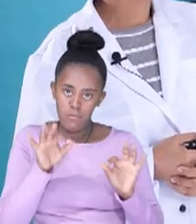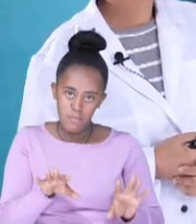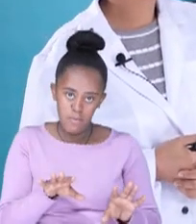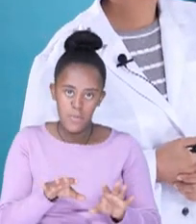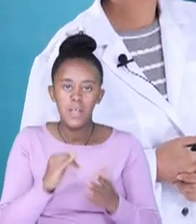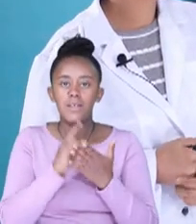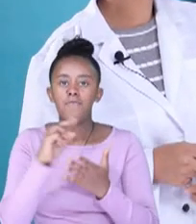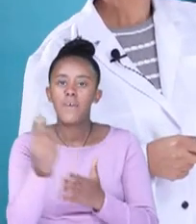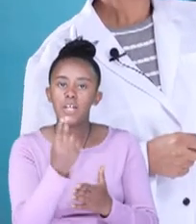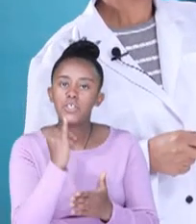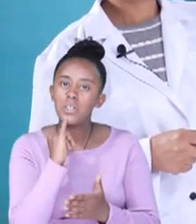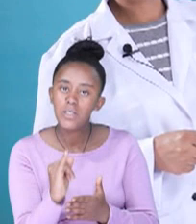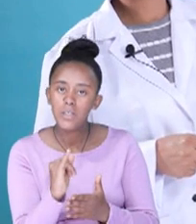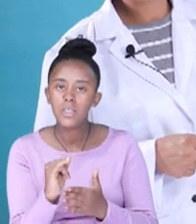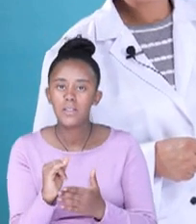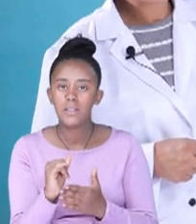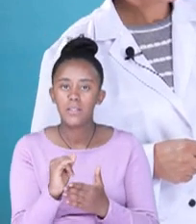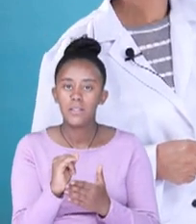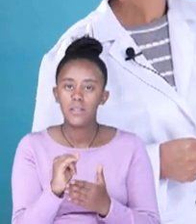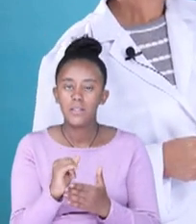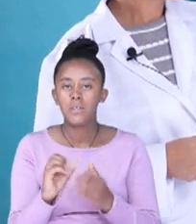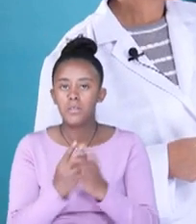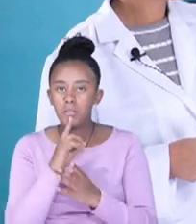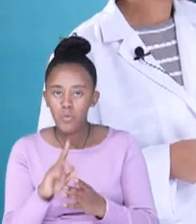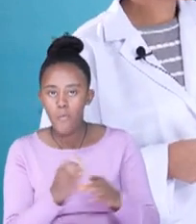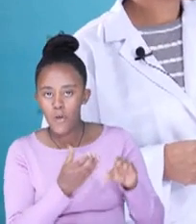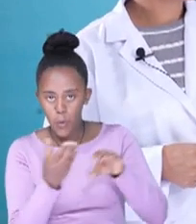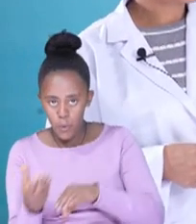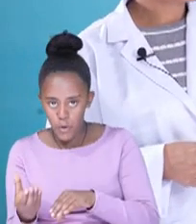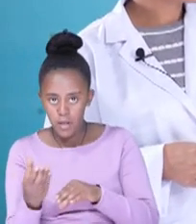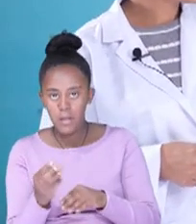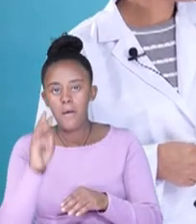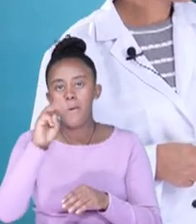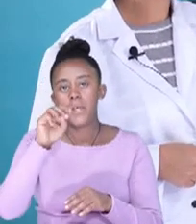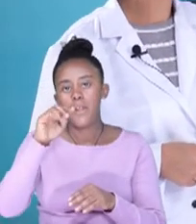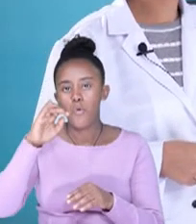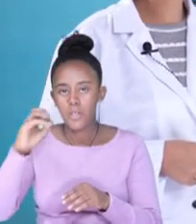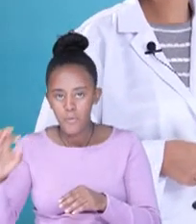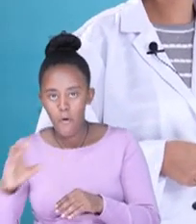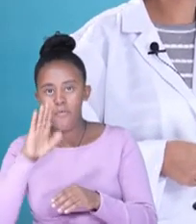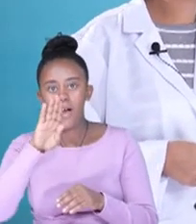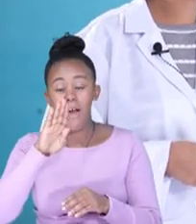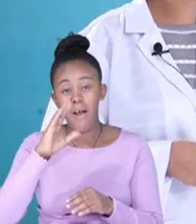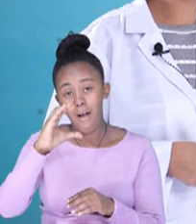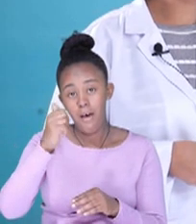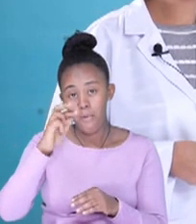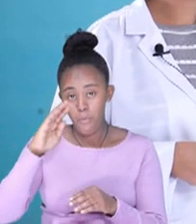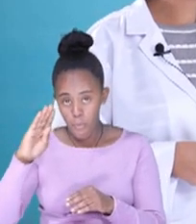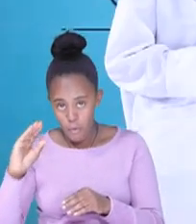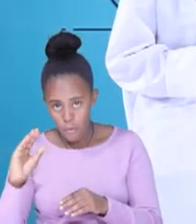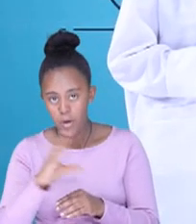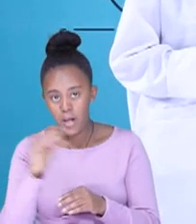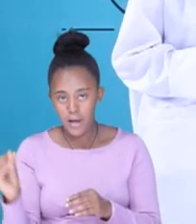And its function is synthesis of lipid, metabolism of carbohydrate, and detoxification